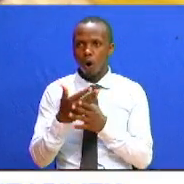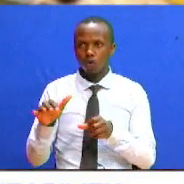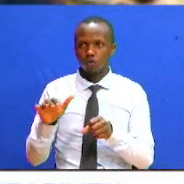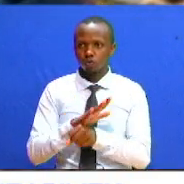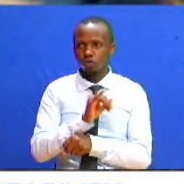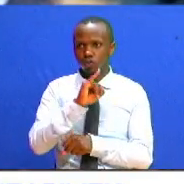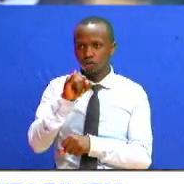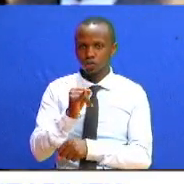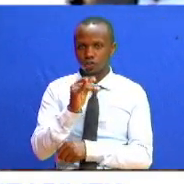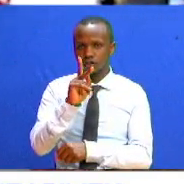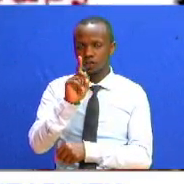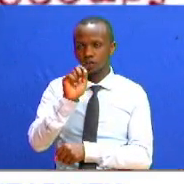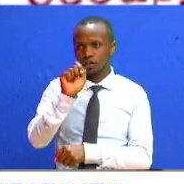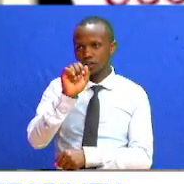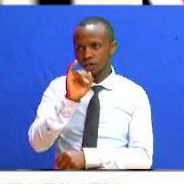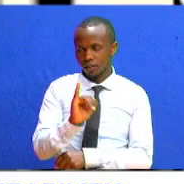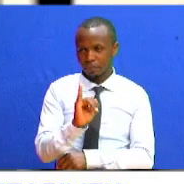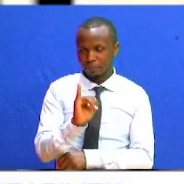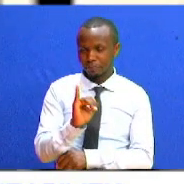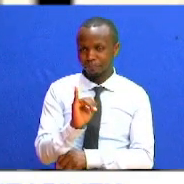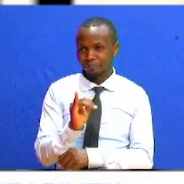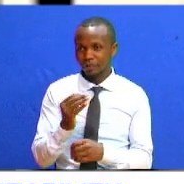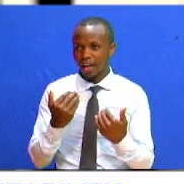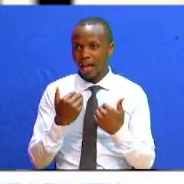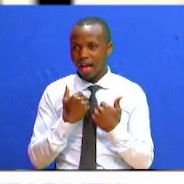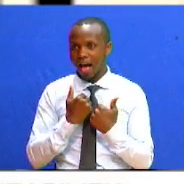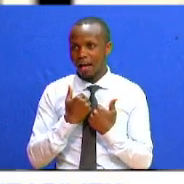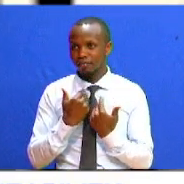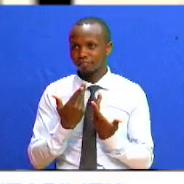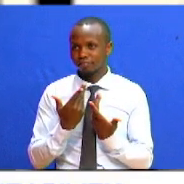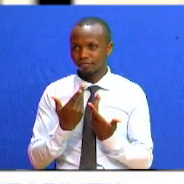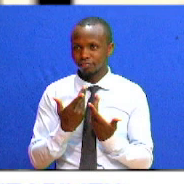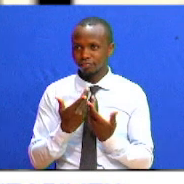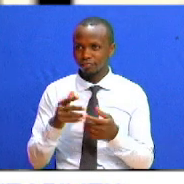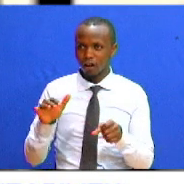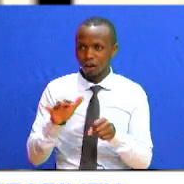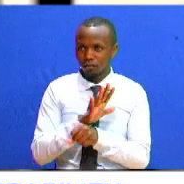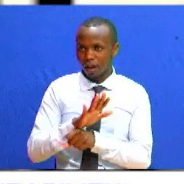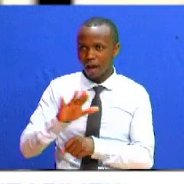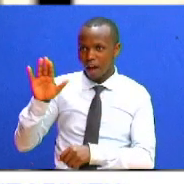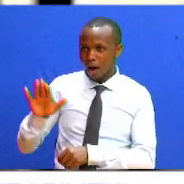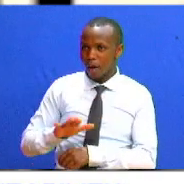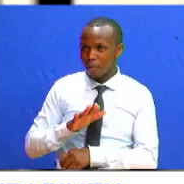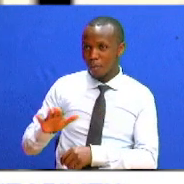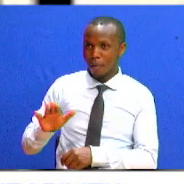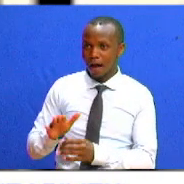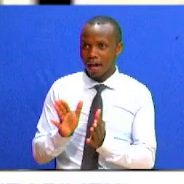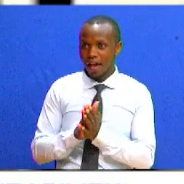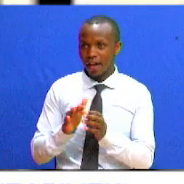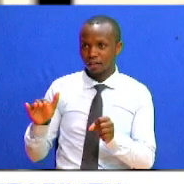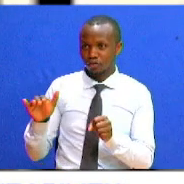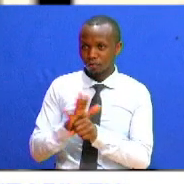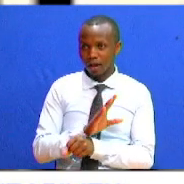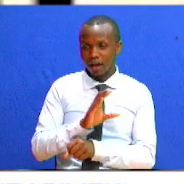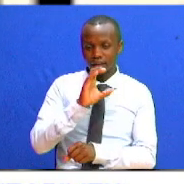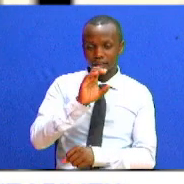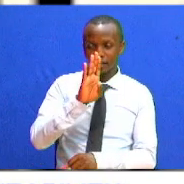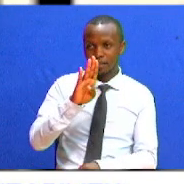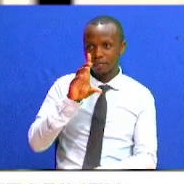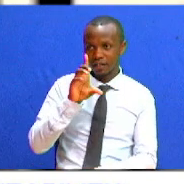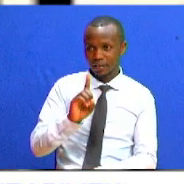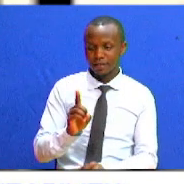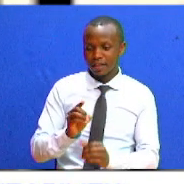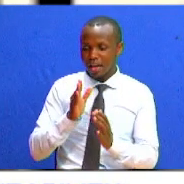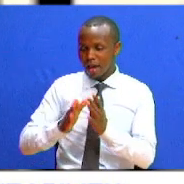OccupyGKA. Following previous protests dubbed hashtag OccupyParliament and OccupyCBD. Organized